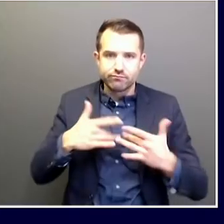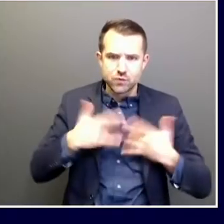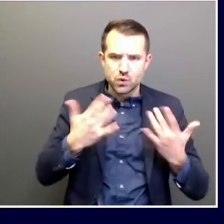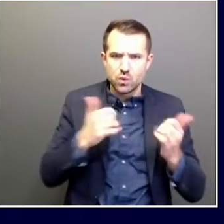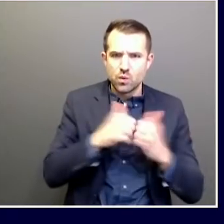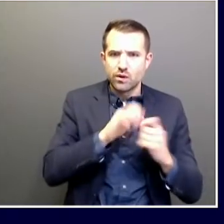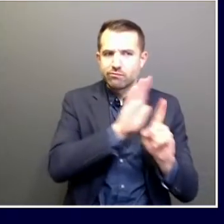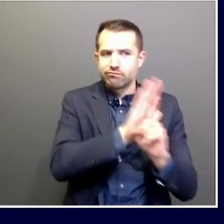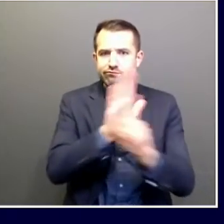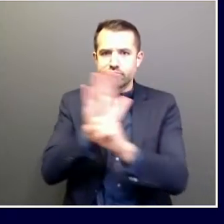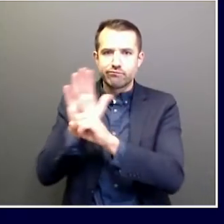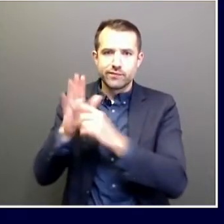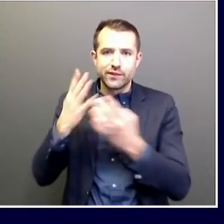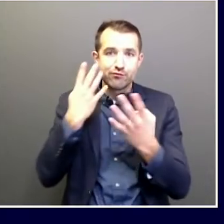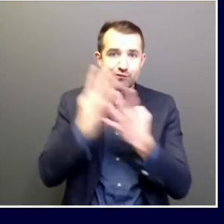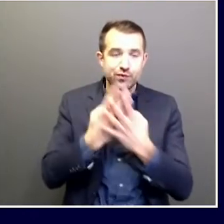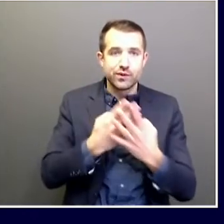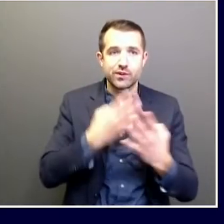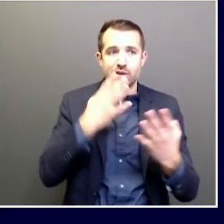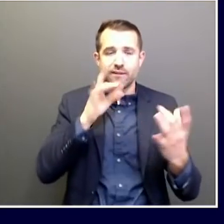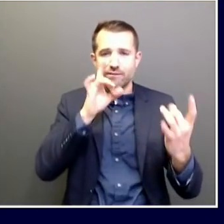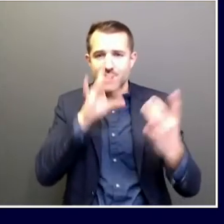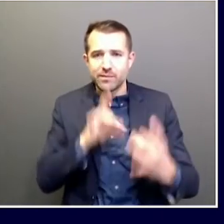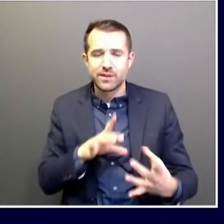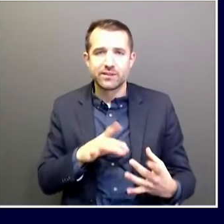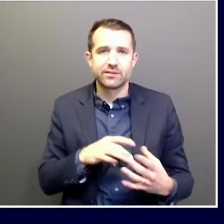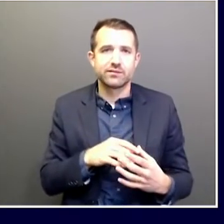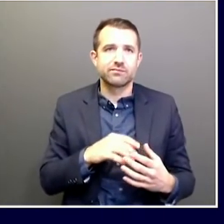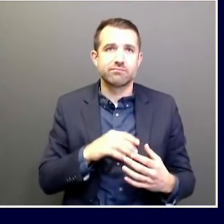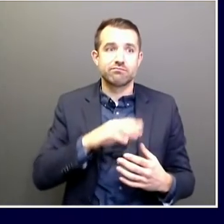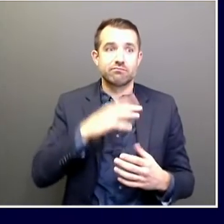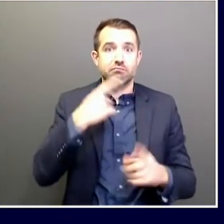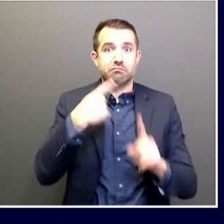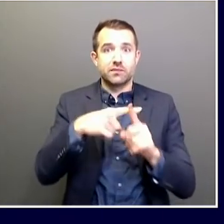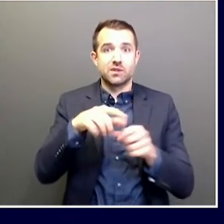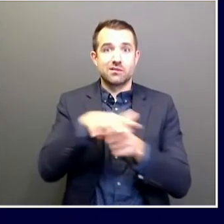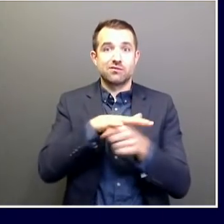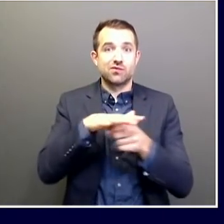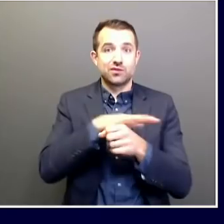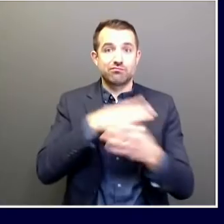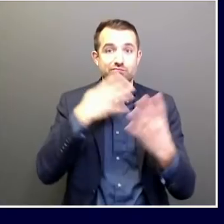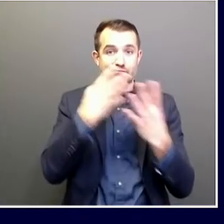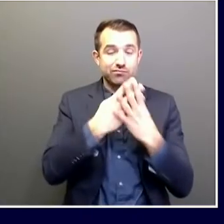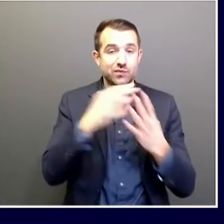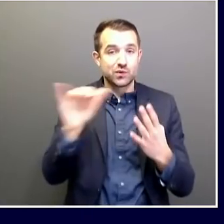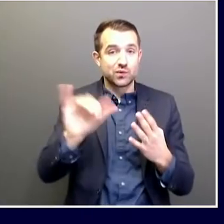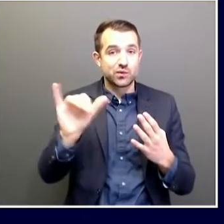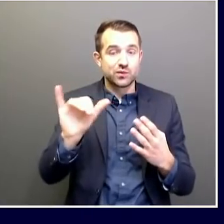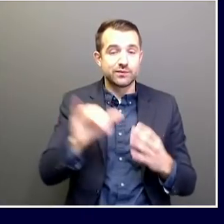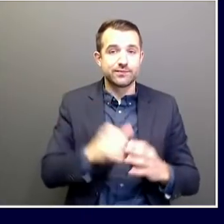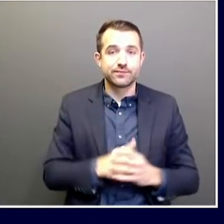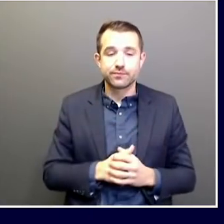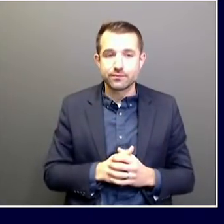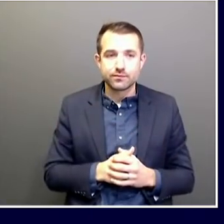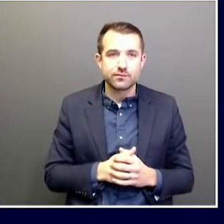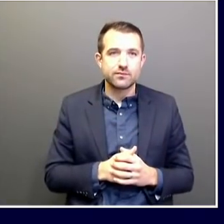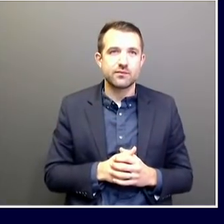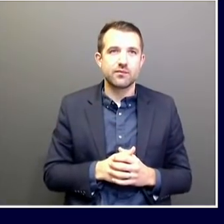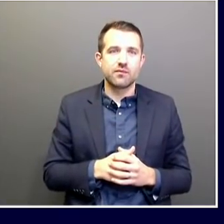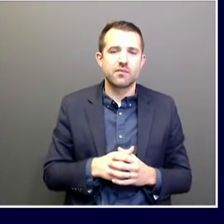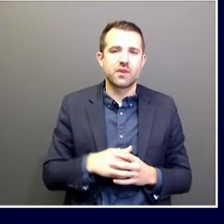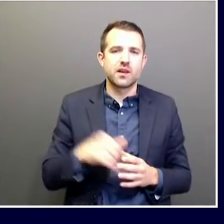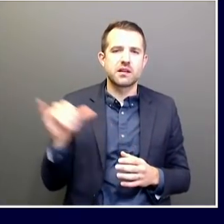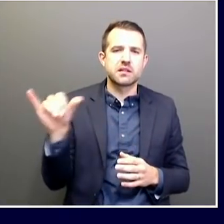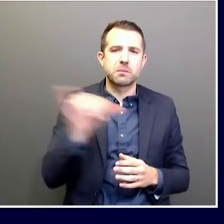from them on what they're hearing from county jails as well. Of course, somewhat similar to the increases in